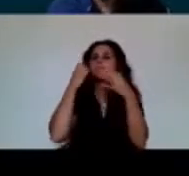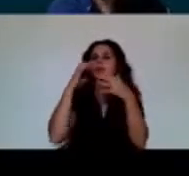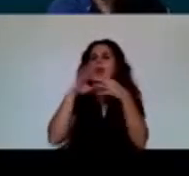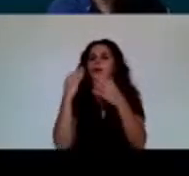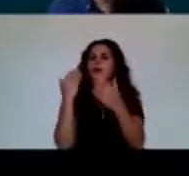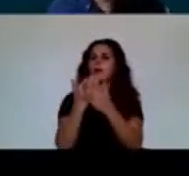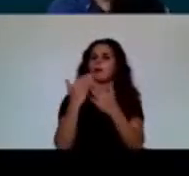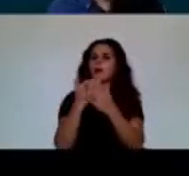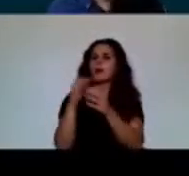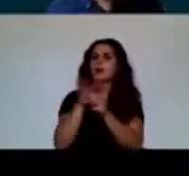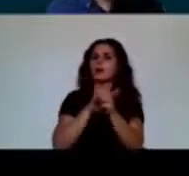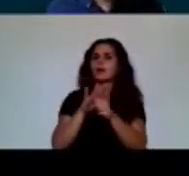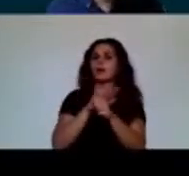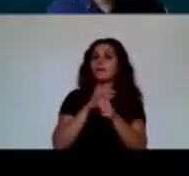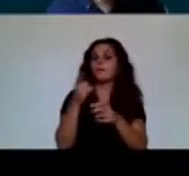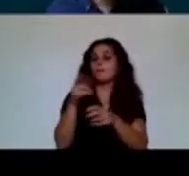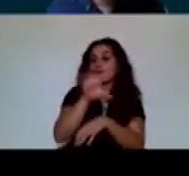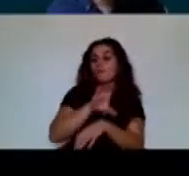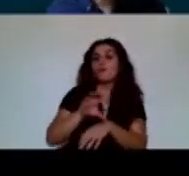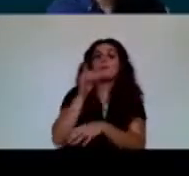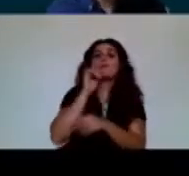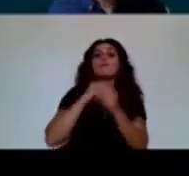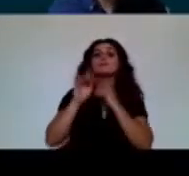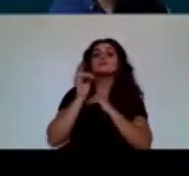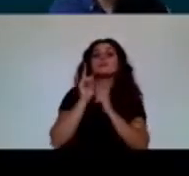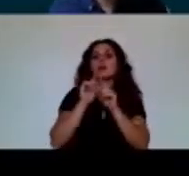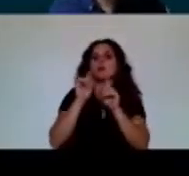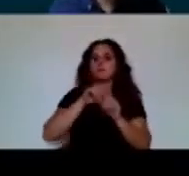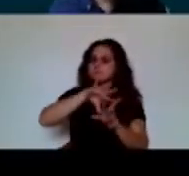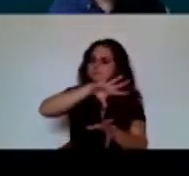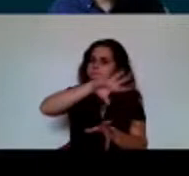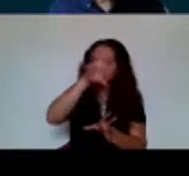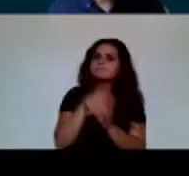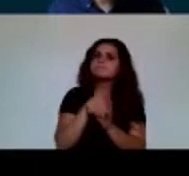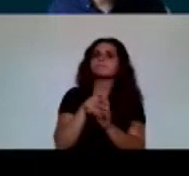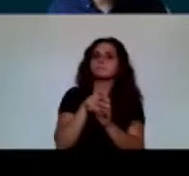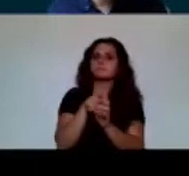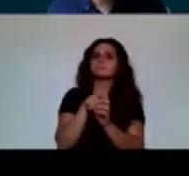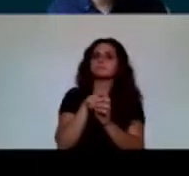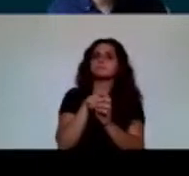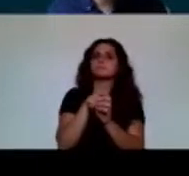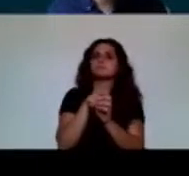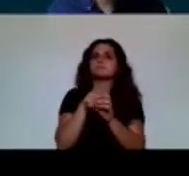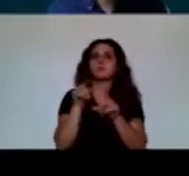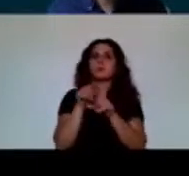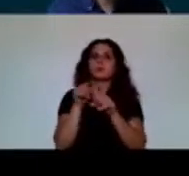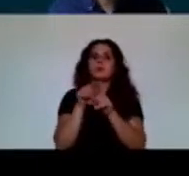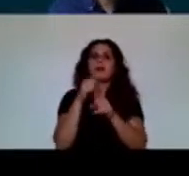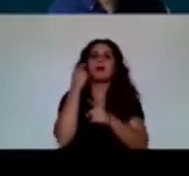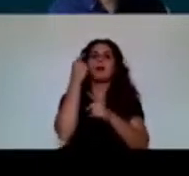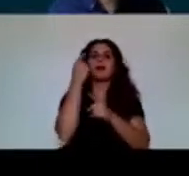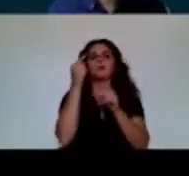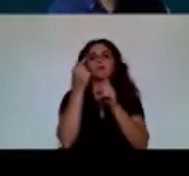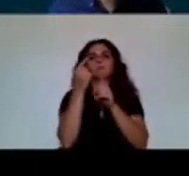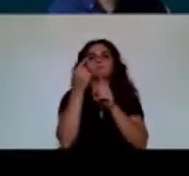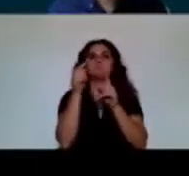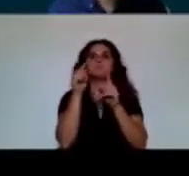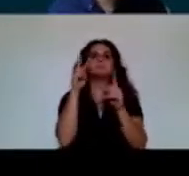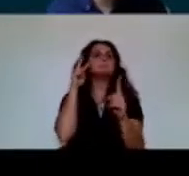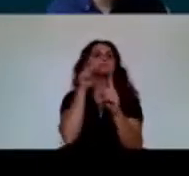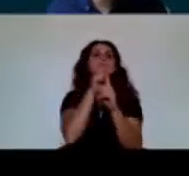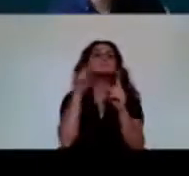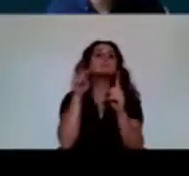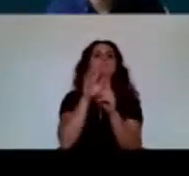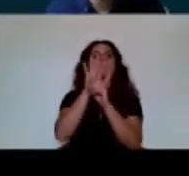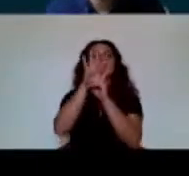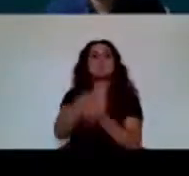context, one way to do this is to include an anti-racist approach, to include this